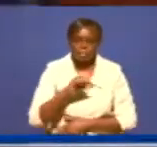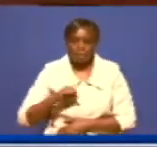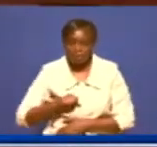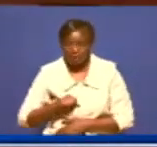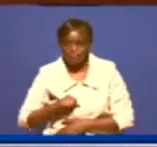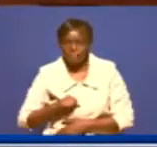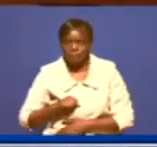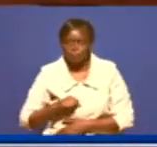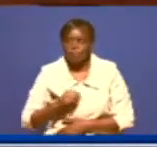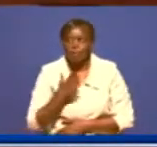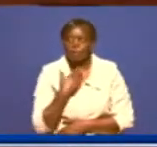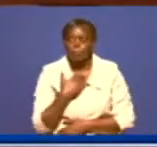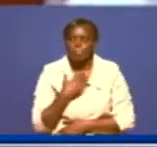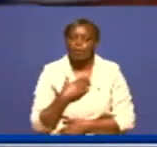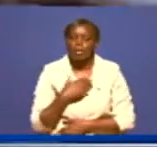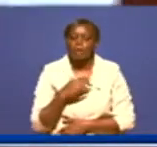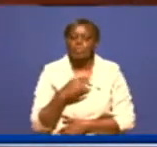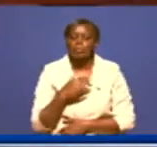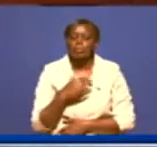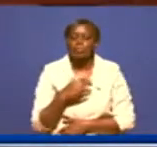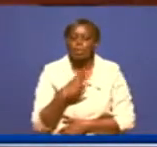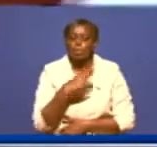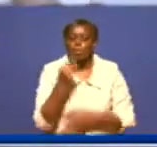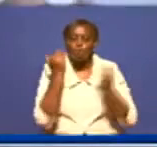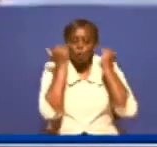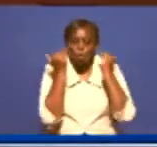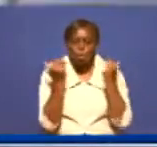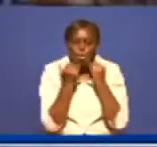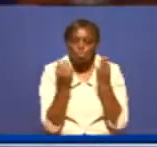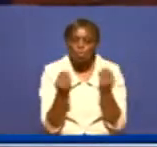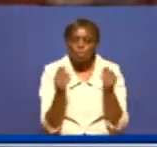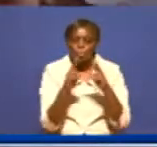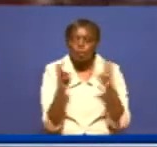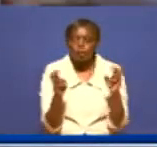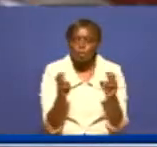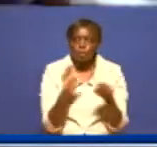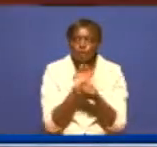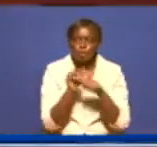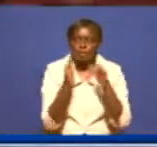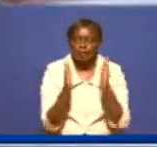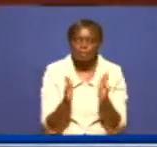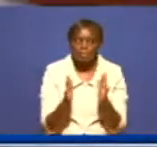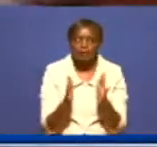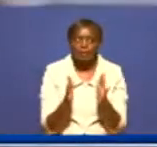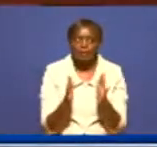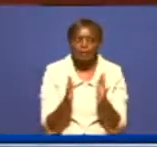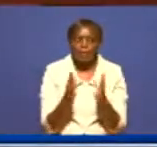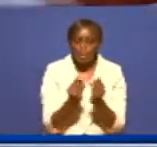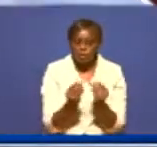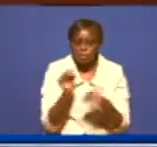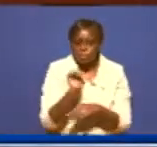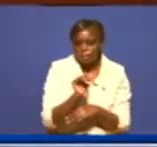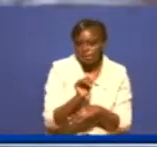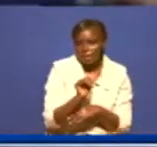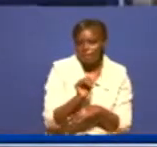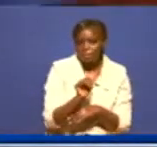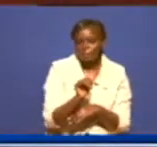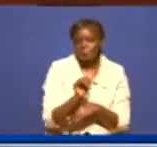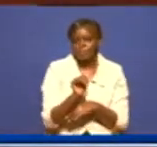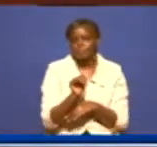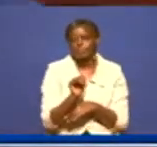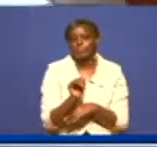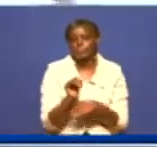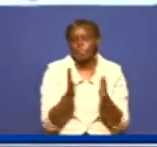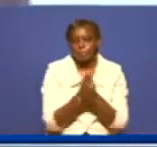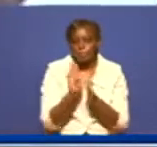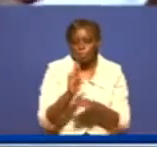know, they want to take us, you know, we went to court because of that simple issues, Majority Leader. Can you handle in Kikao ya Wazee with you,